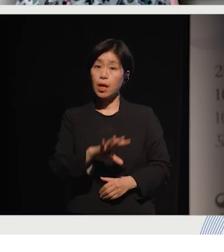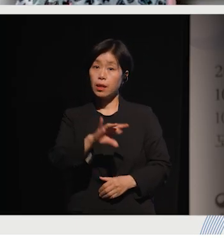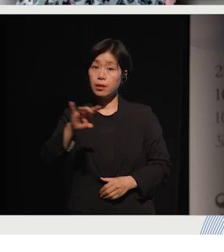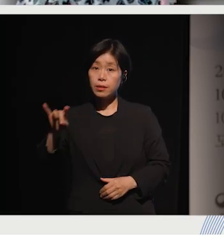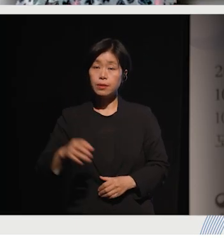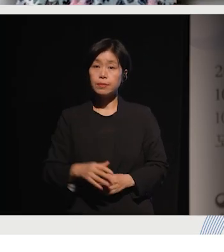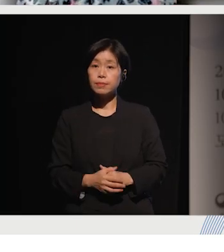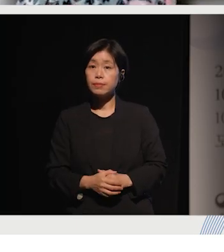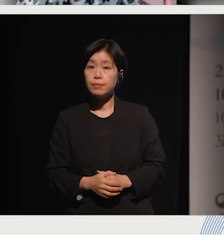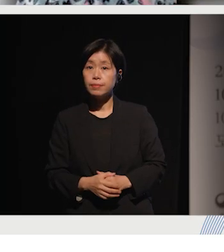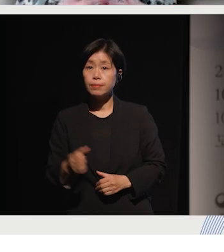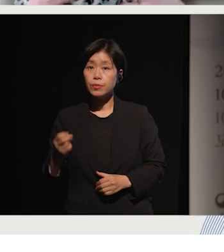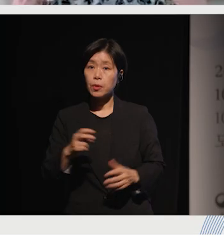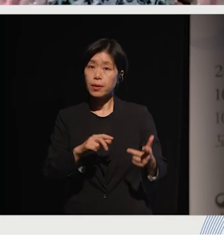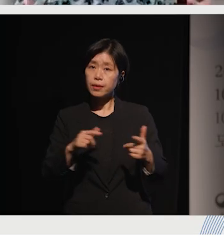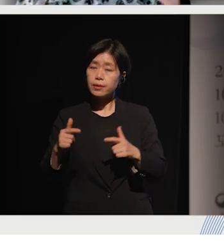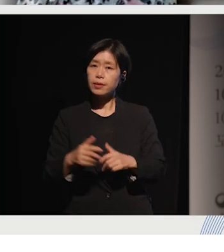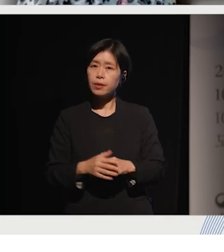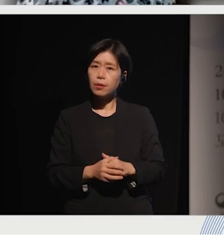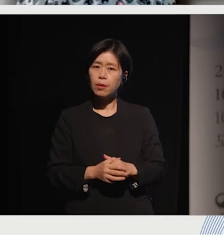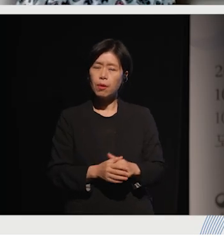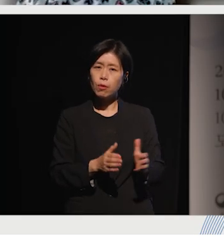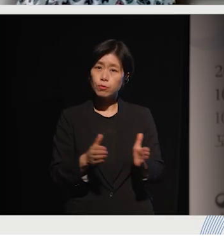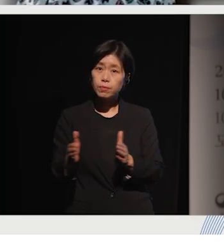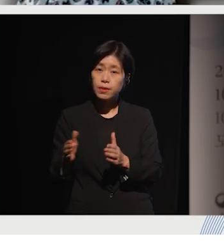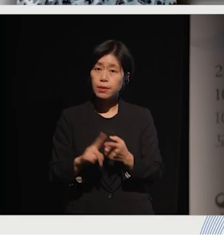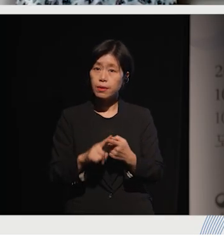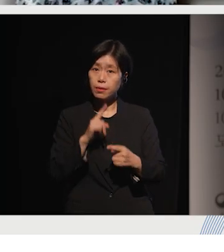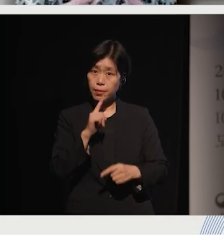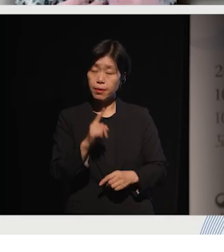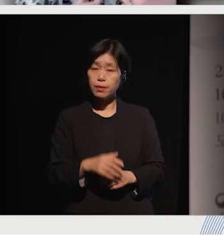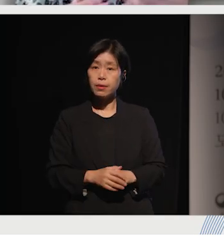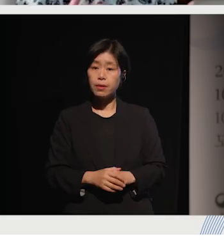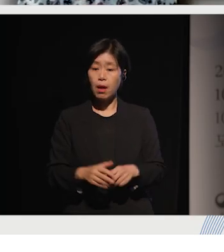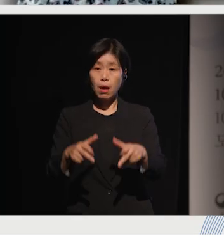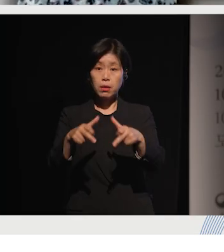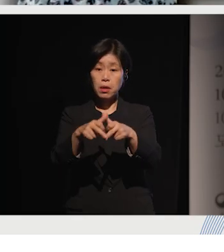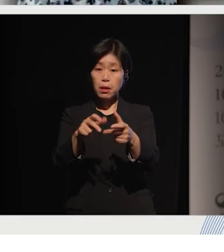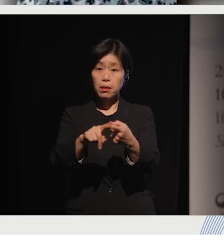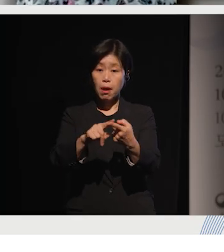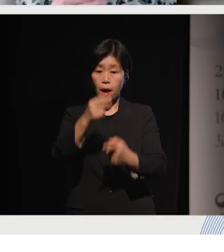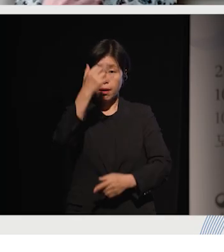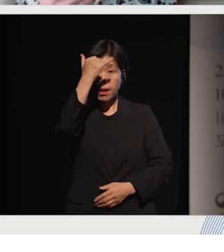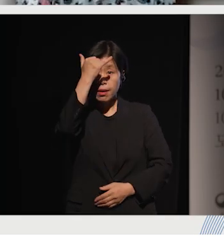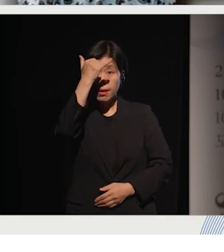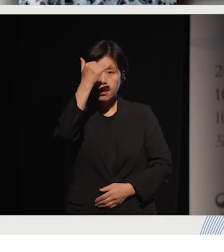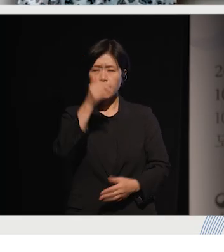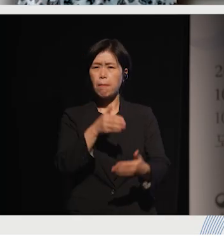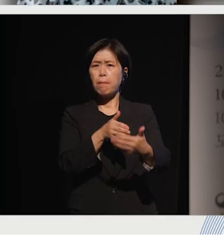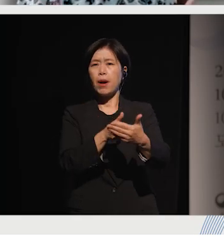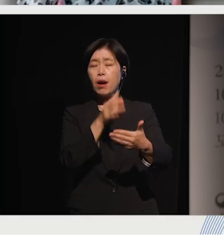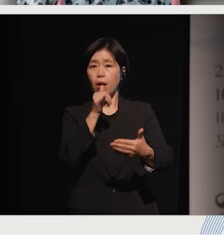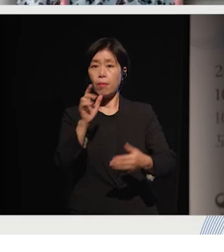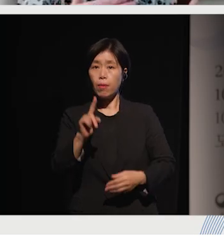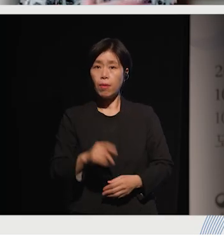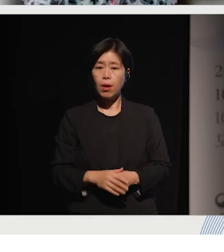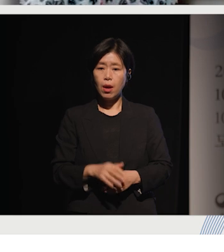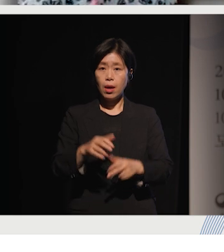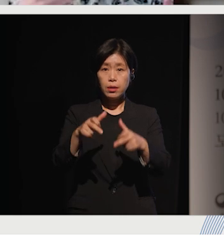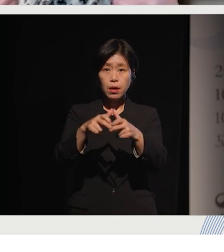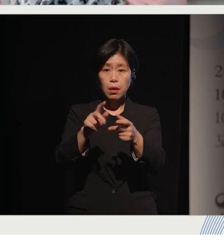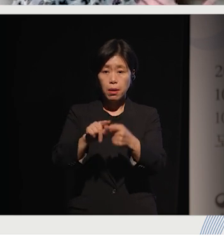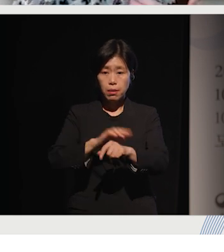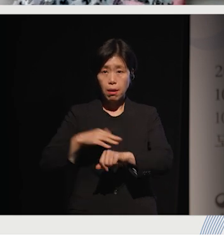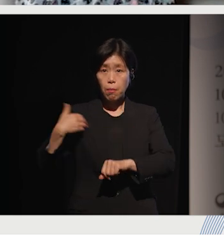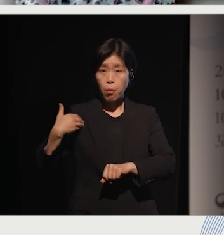those attitudinal barriers around disability, whether it's misunderstanding, whether it's fear of disability, whether